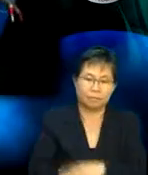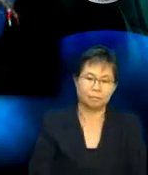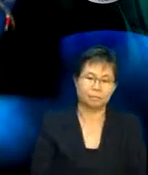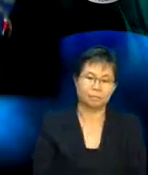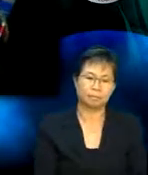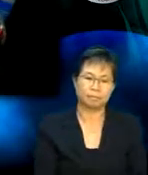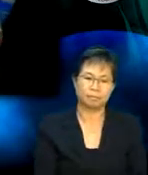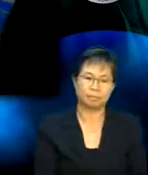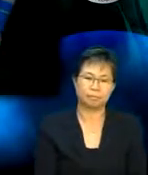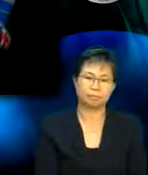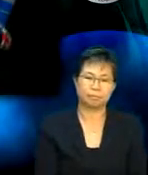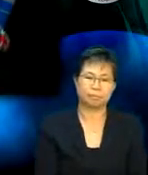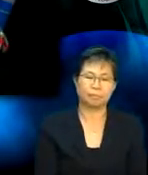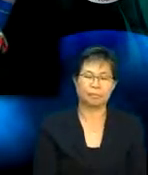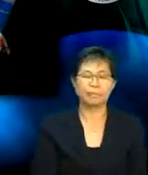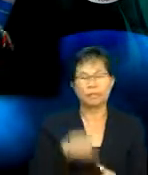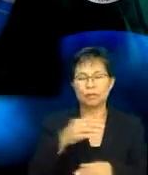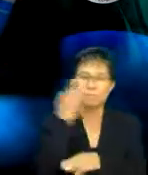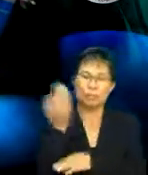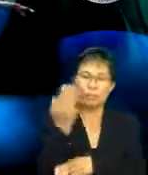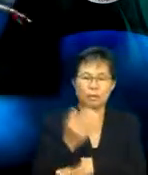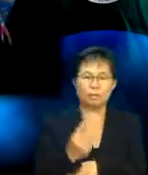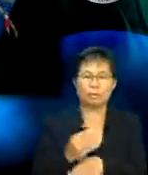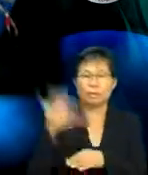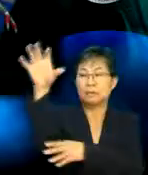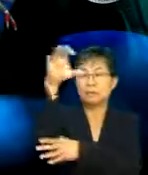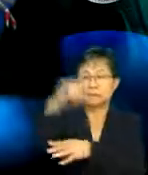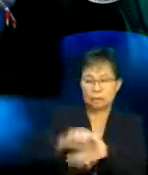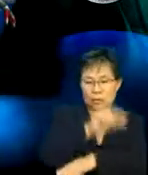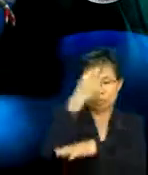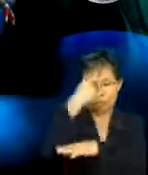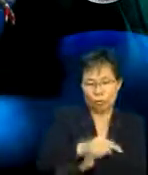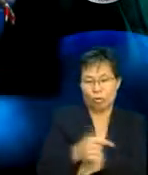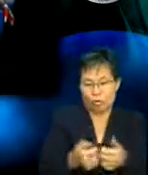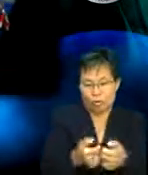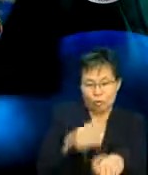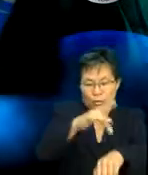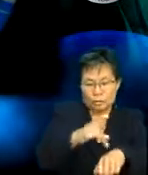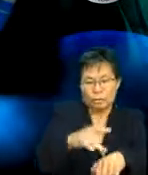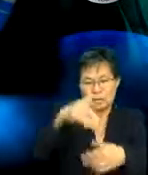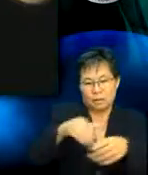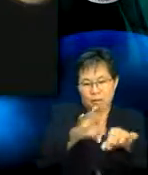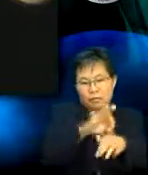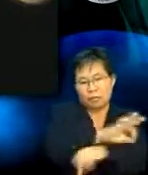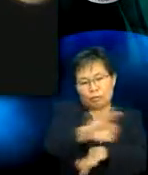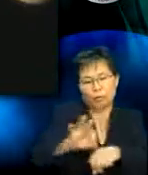Generally, satellites are used for remote sensing in the fields of